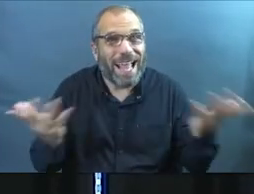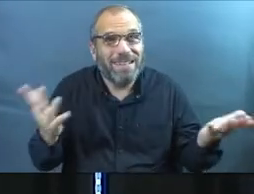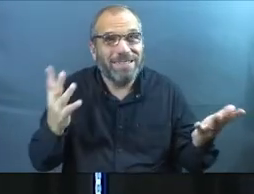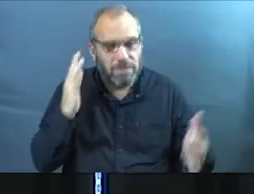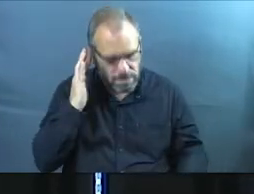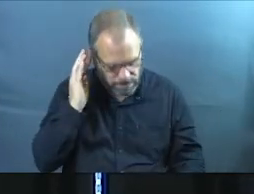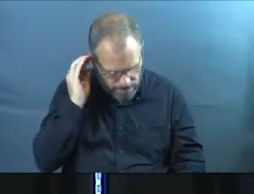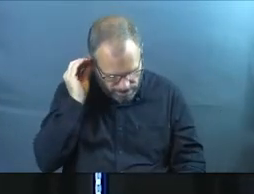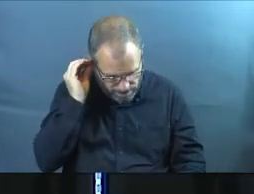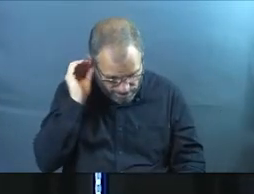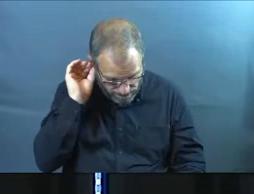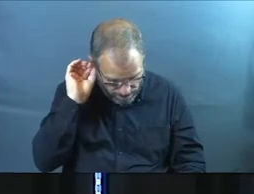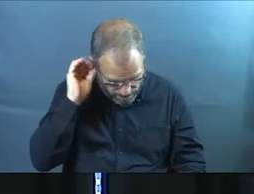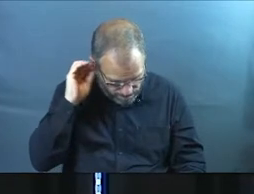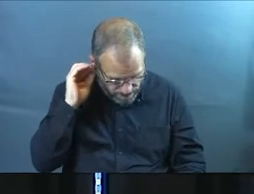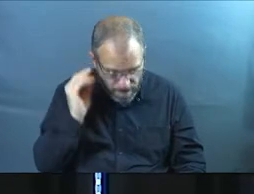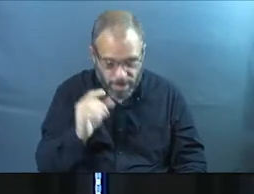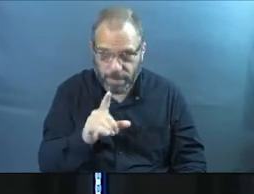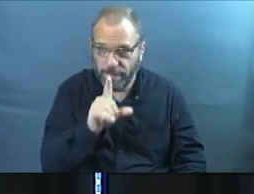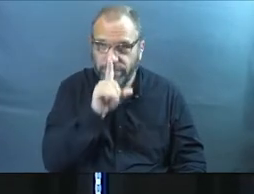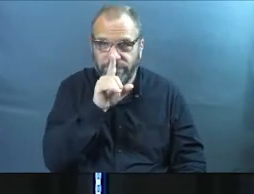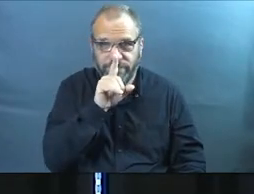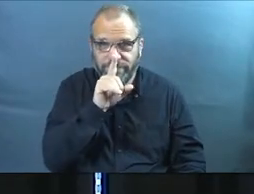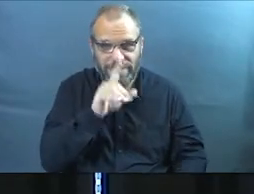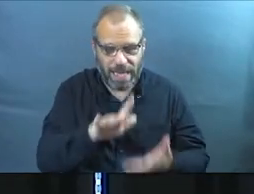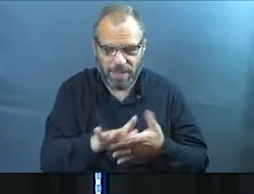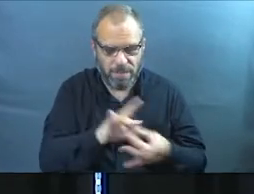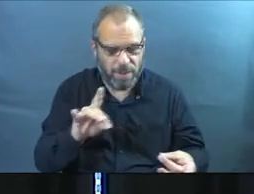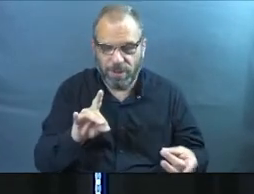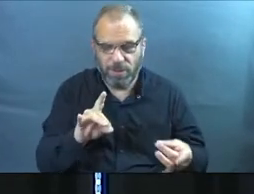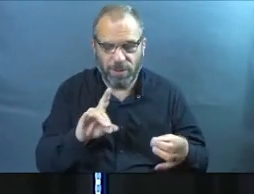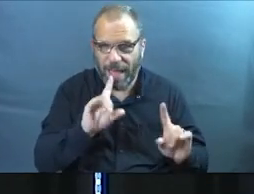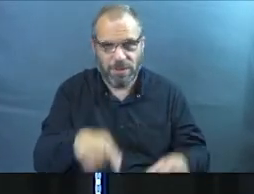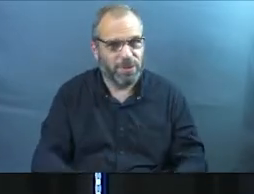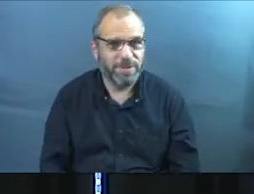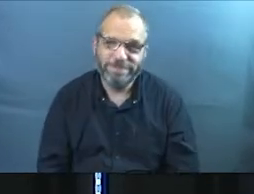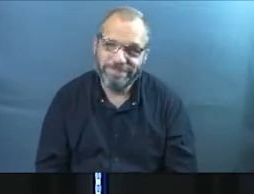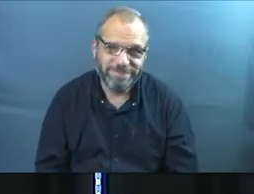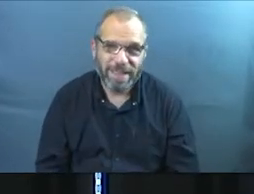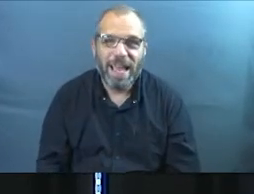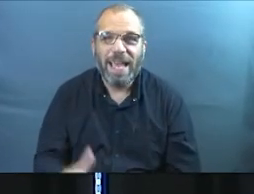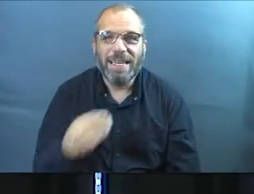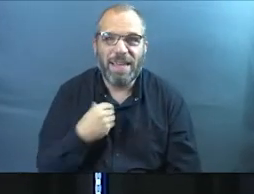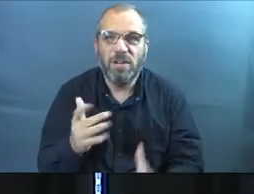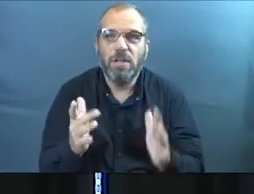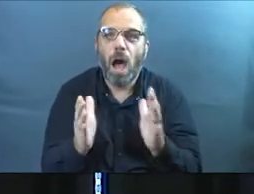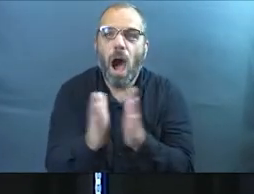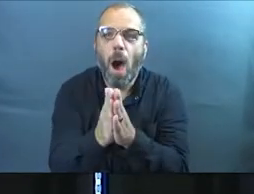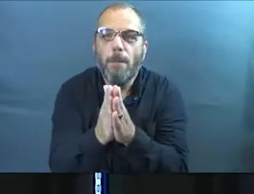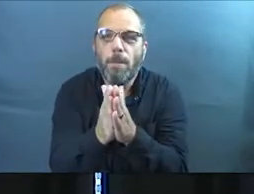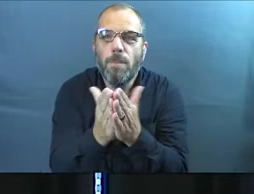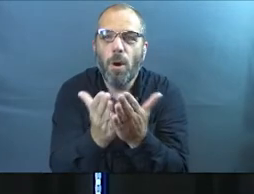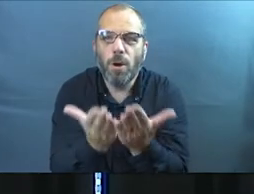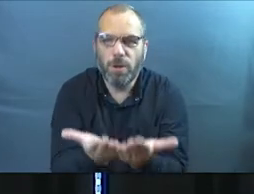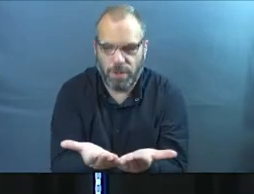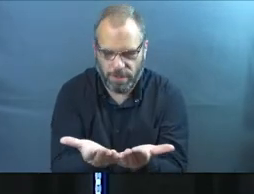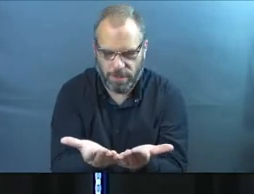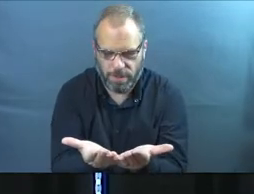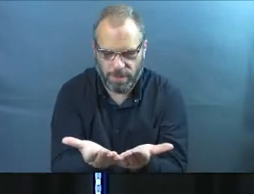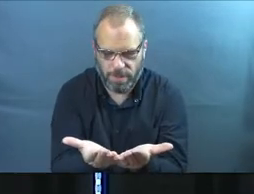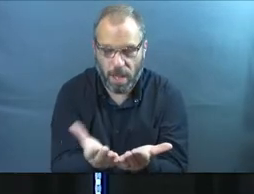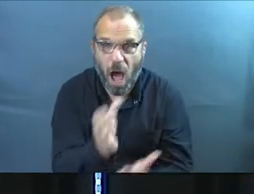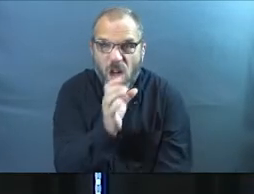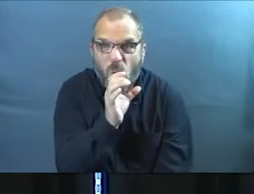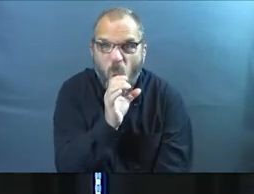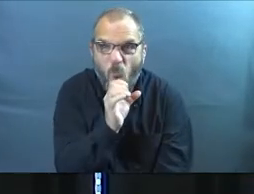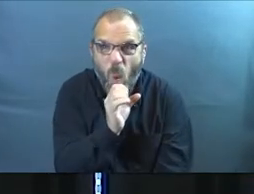bar. And he didn't give us a spiritual Google search bar. He gave us a book. He gave us an